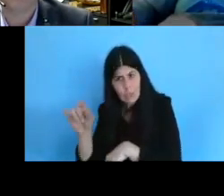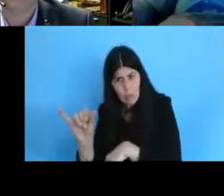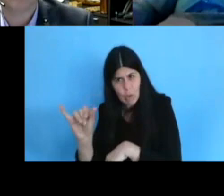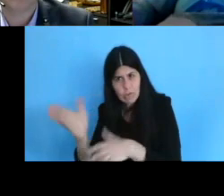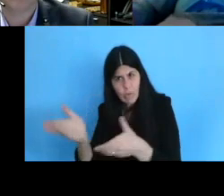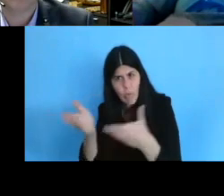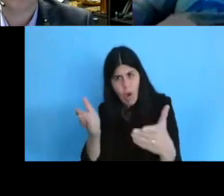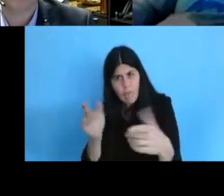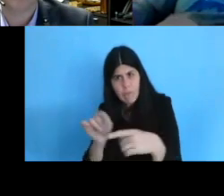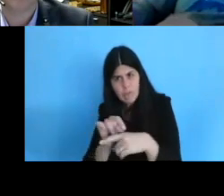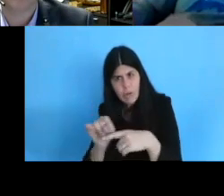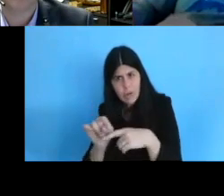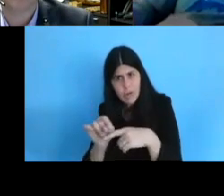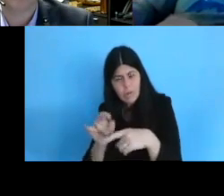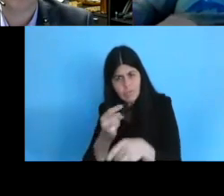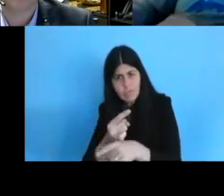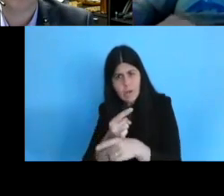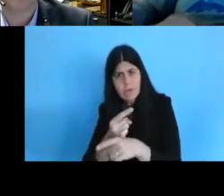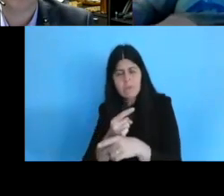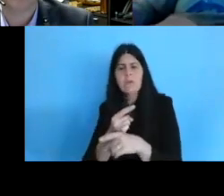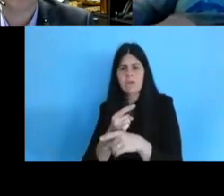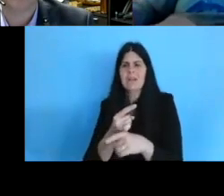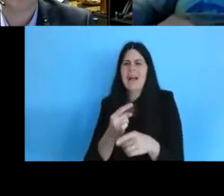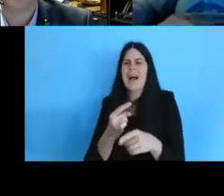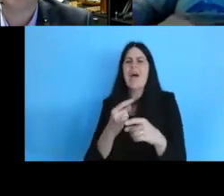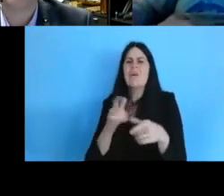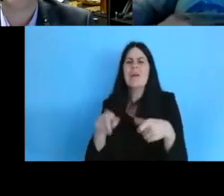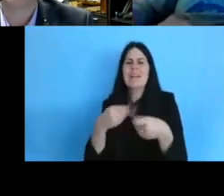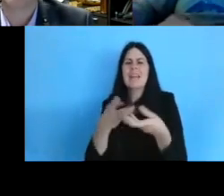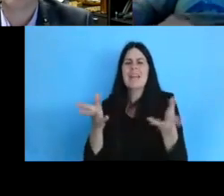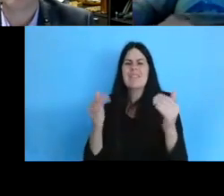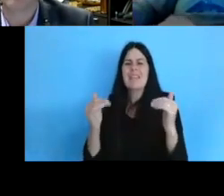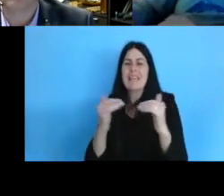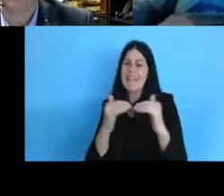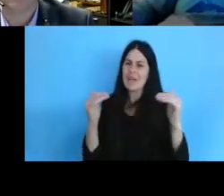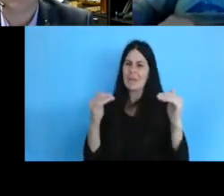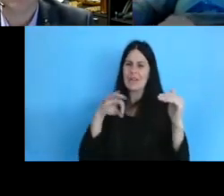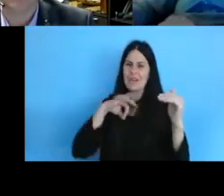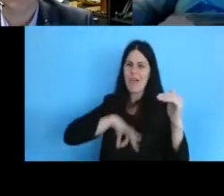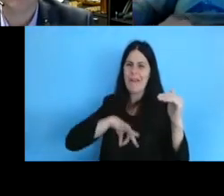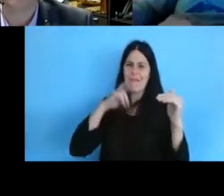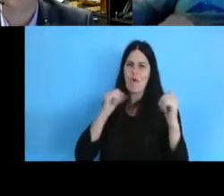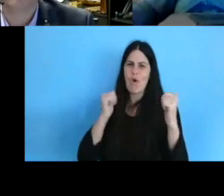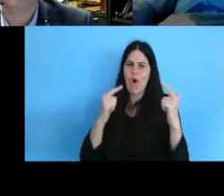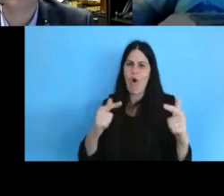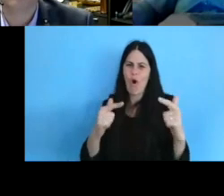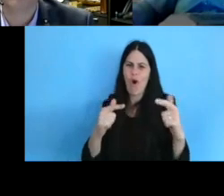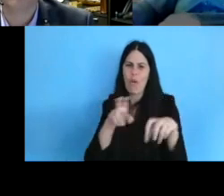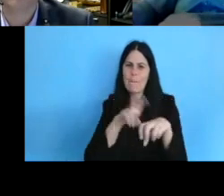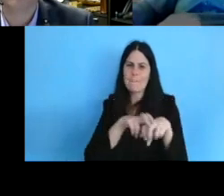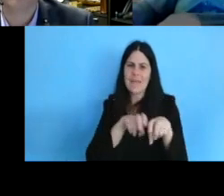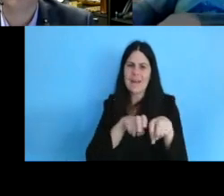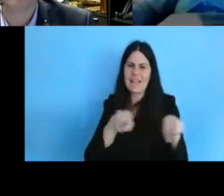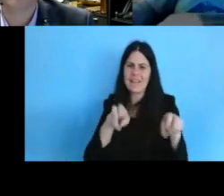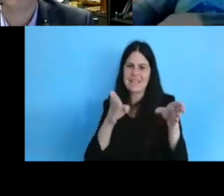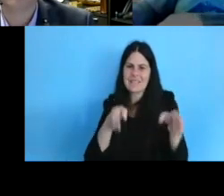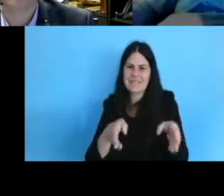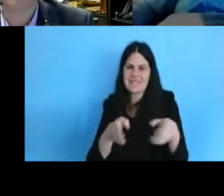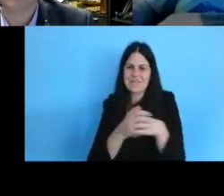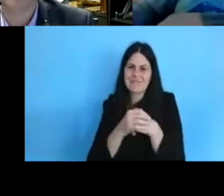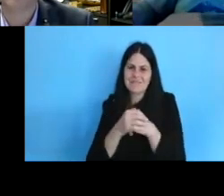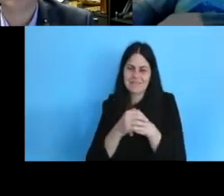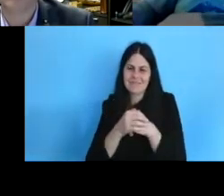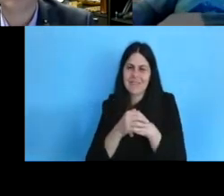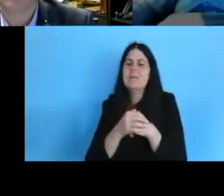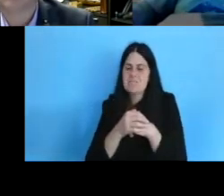places, I just want to make sure we're giving equal billing to all of our panelists and their services. Yeah, we